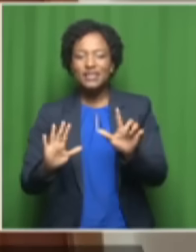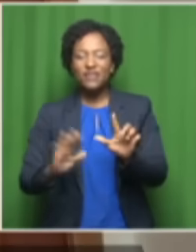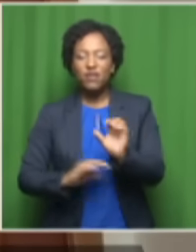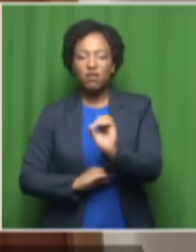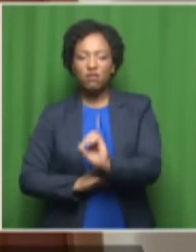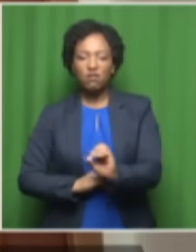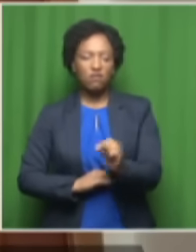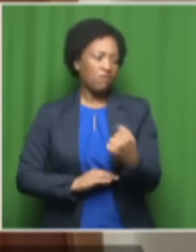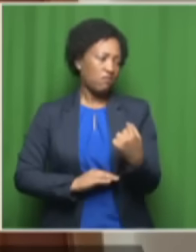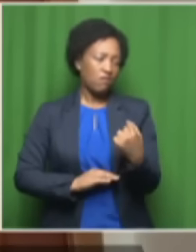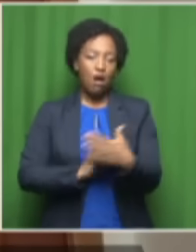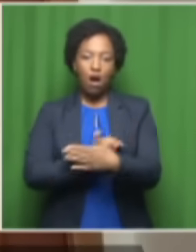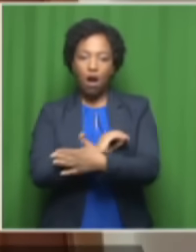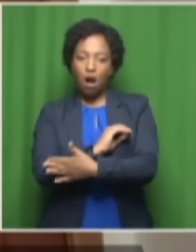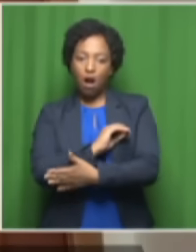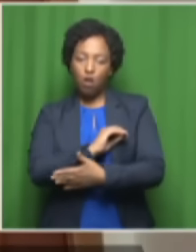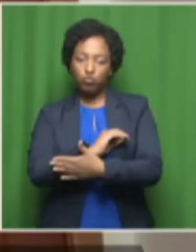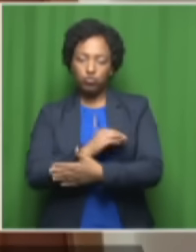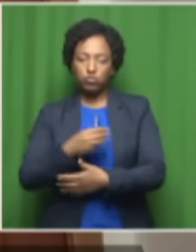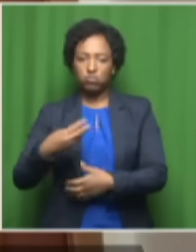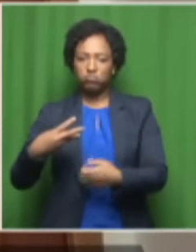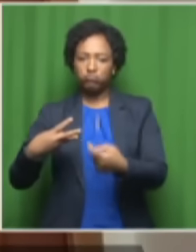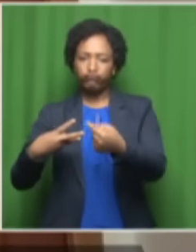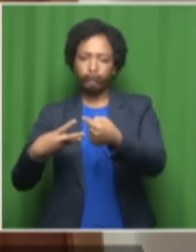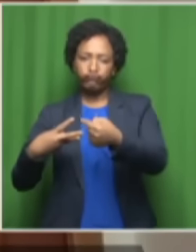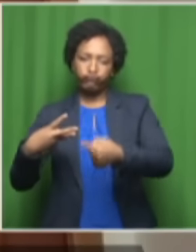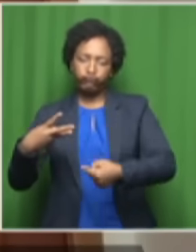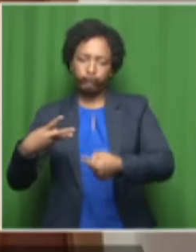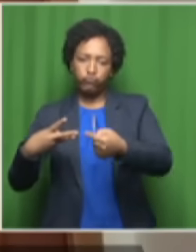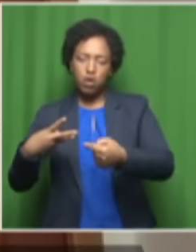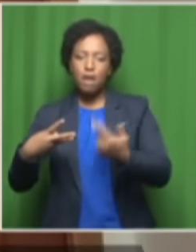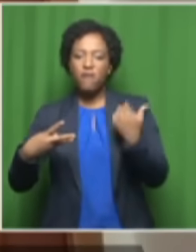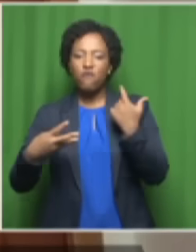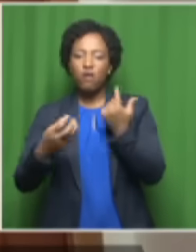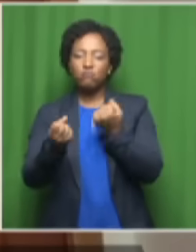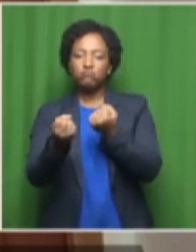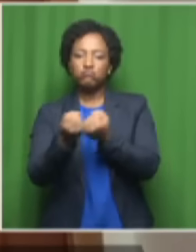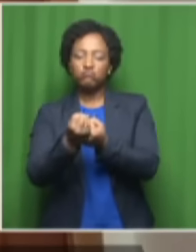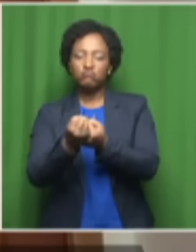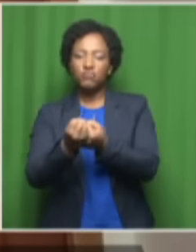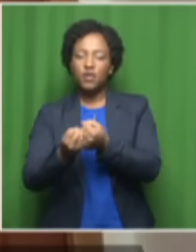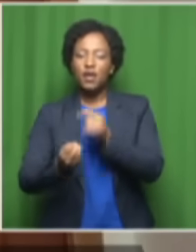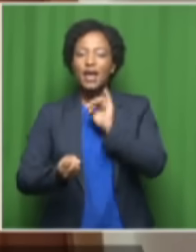So those countries that have been arming Israel more